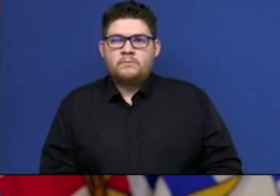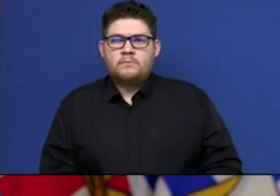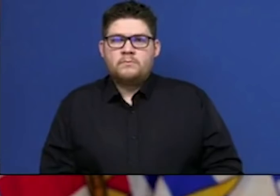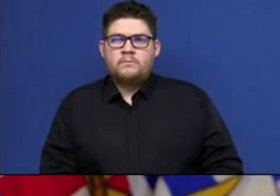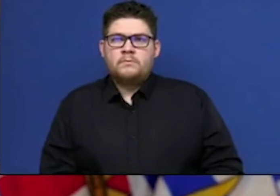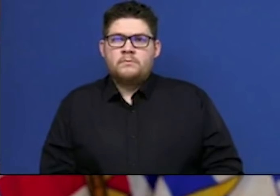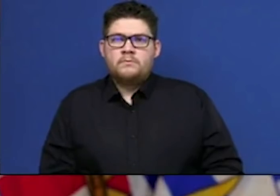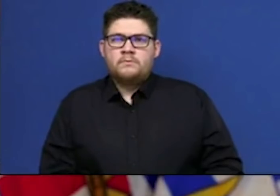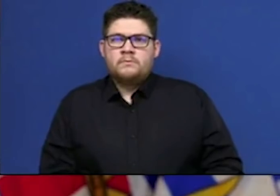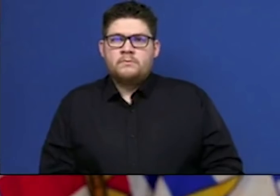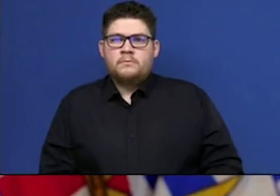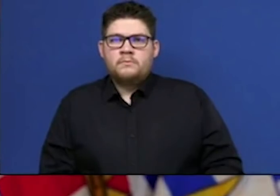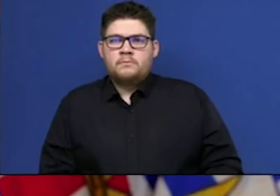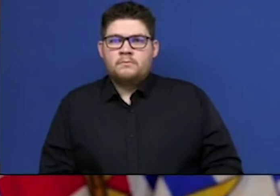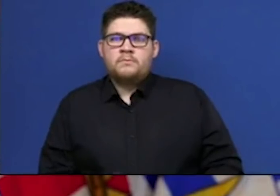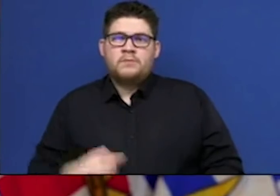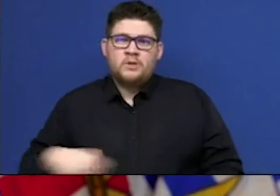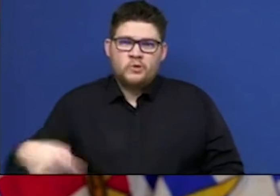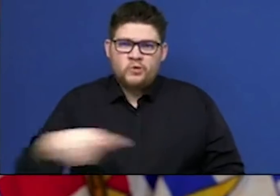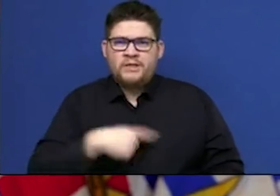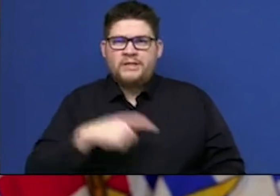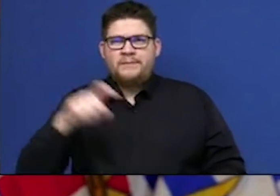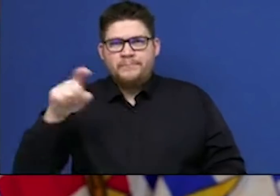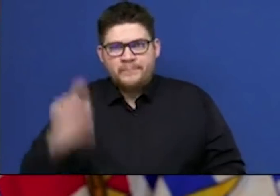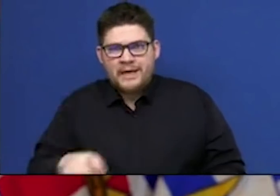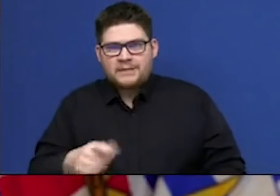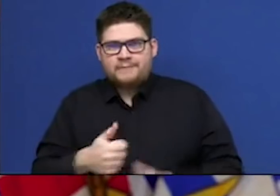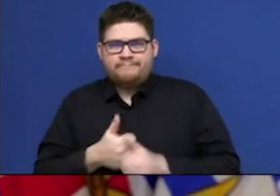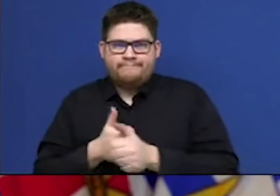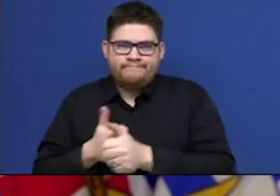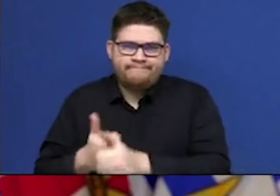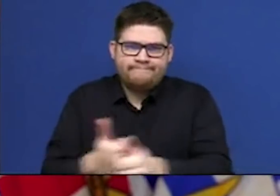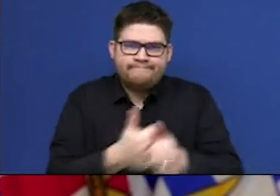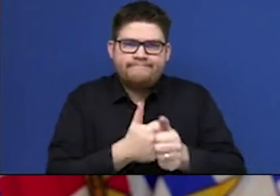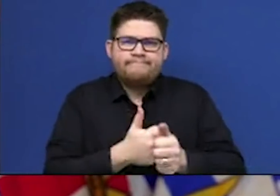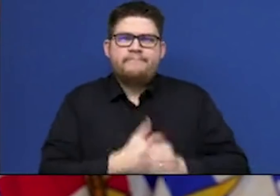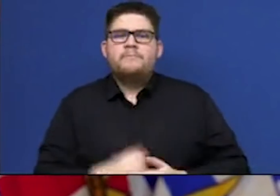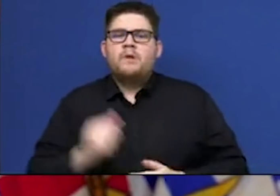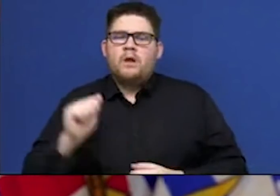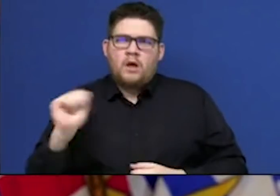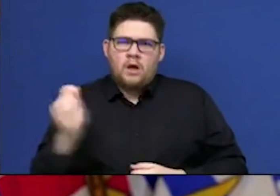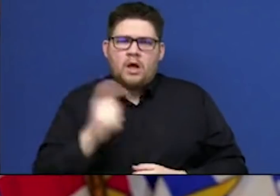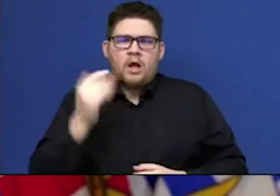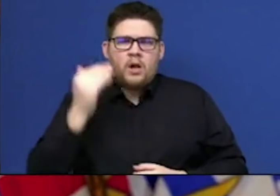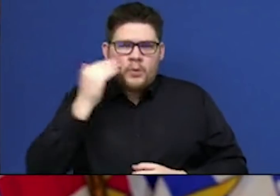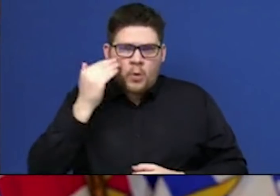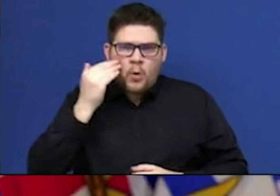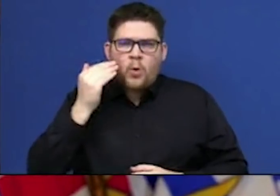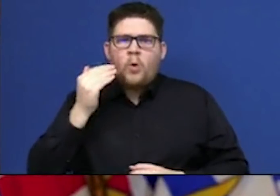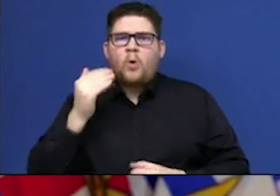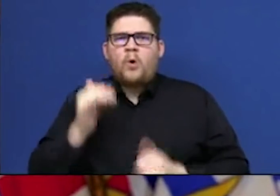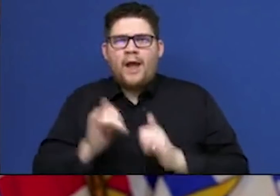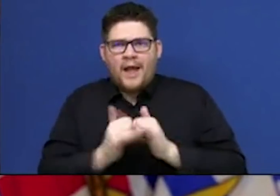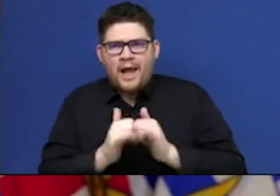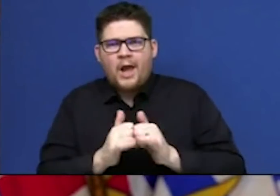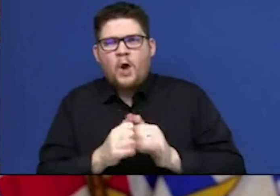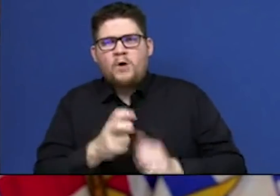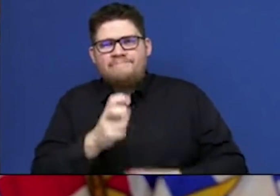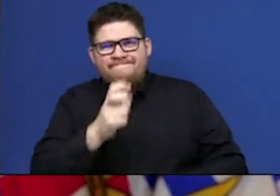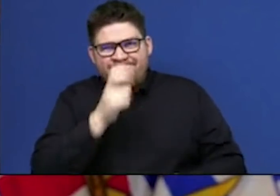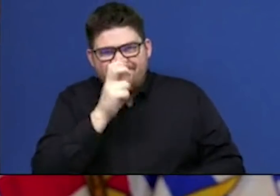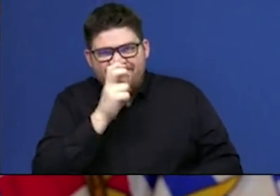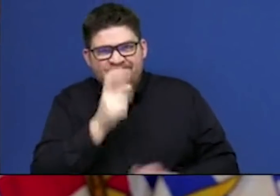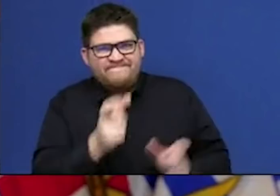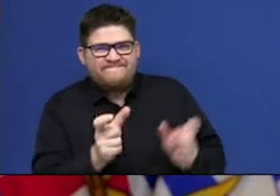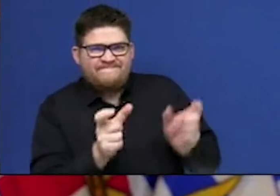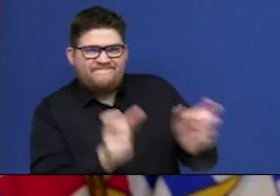know more now, and we know that there are settings that we can safely have activities, and focusing on